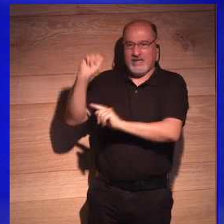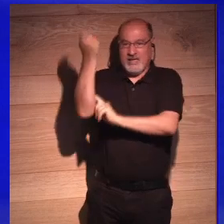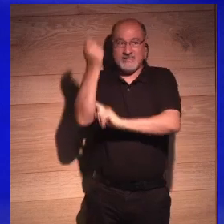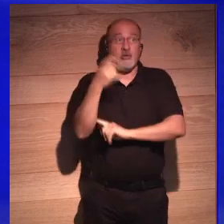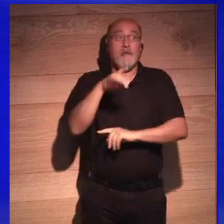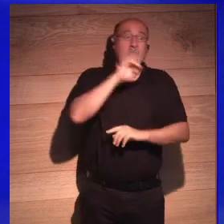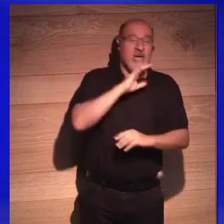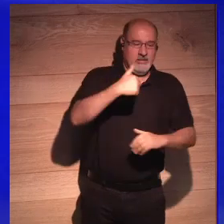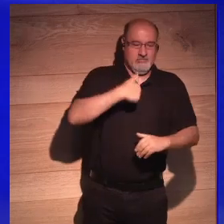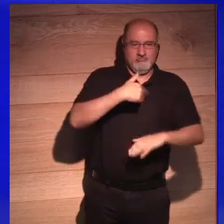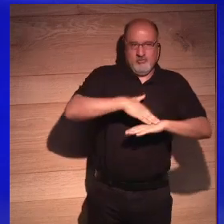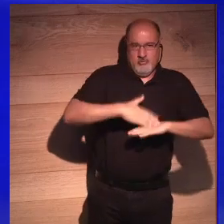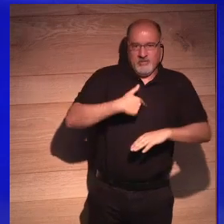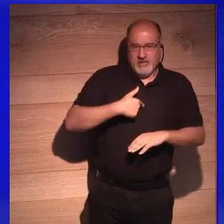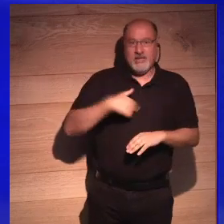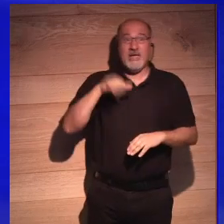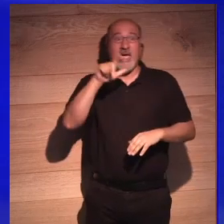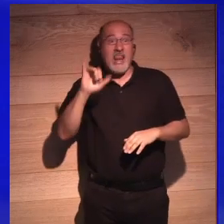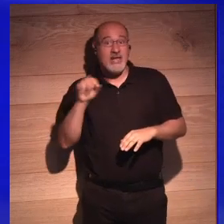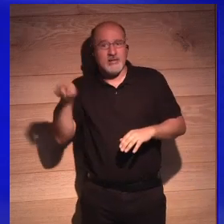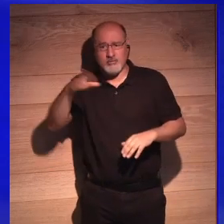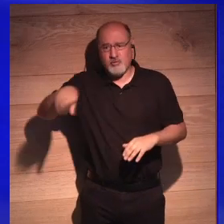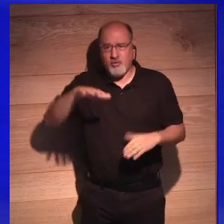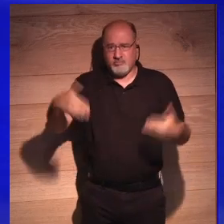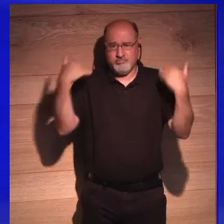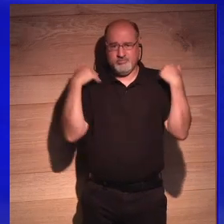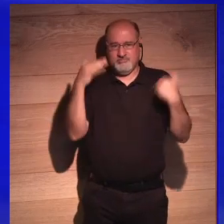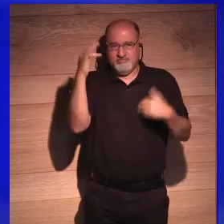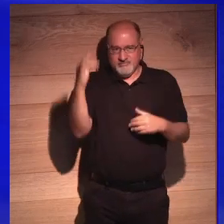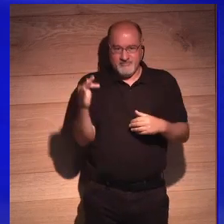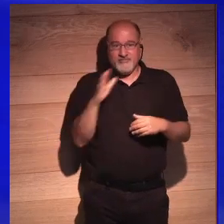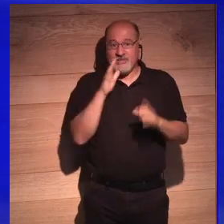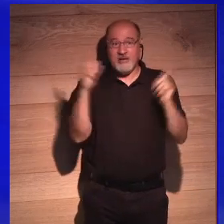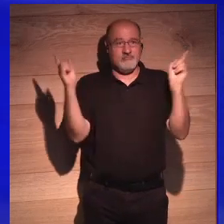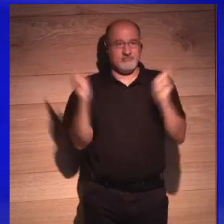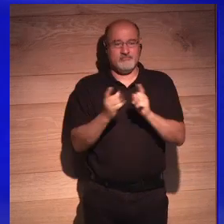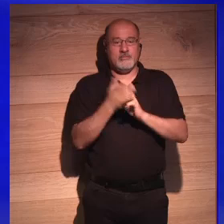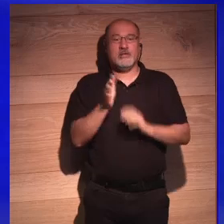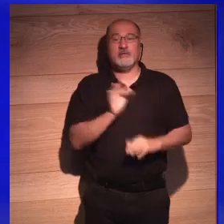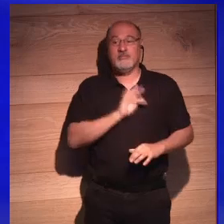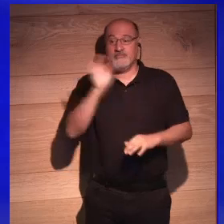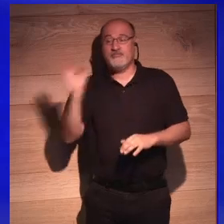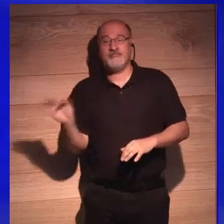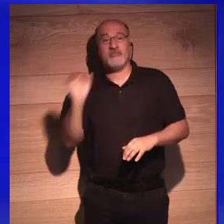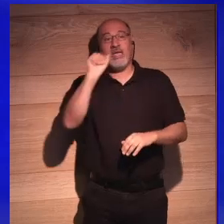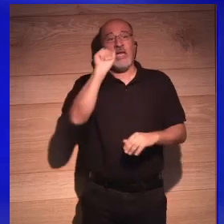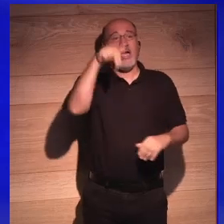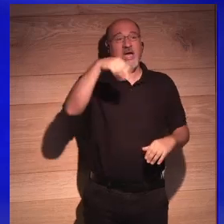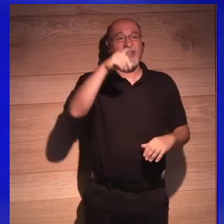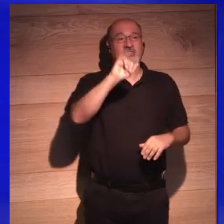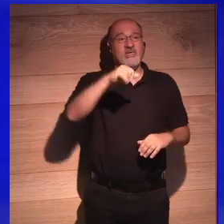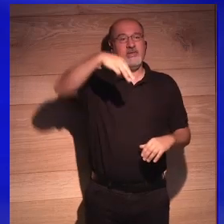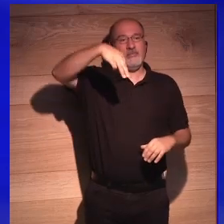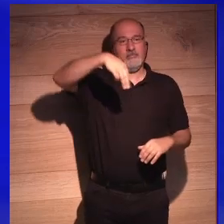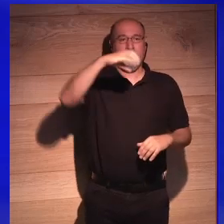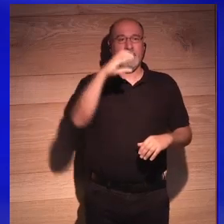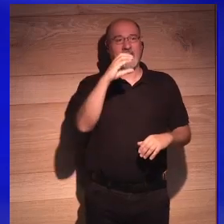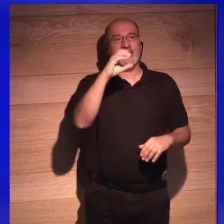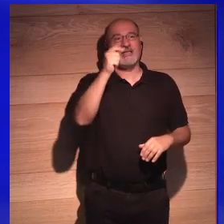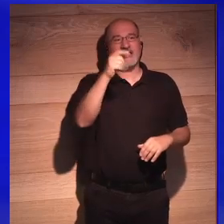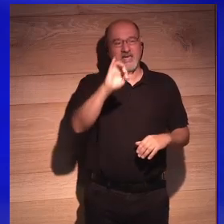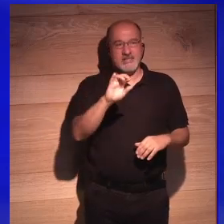week. If something goes wrong, it's my fault, but if it's right, it's Elena's fault. So without further ado, I'm going to give the floor to